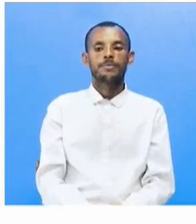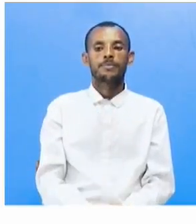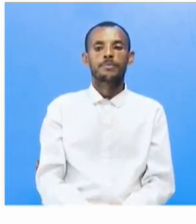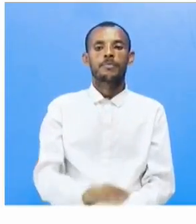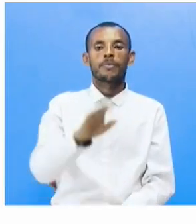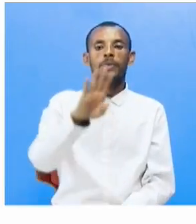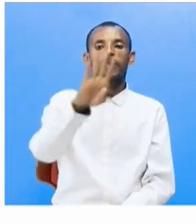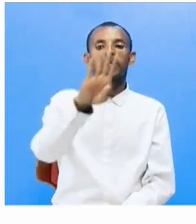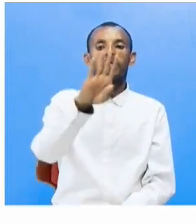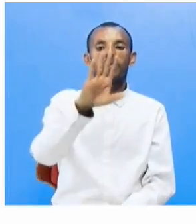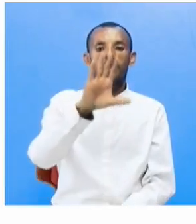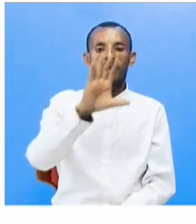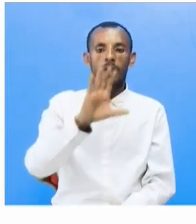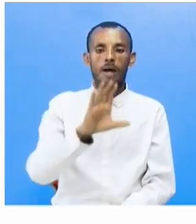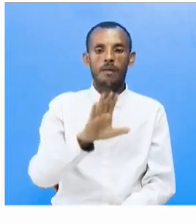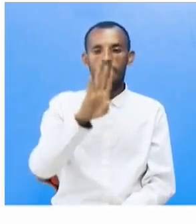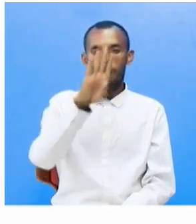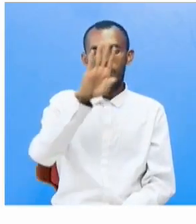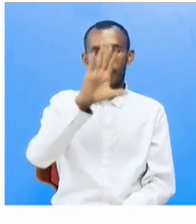400 eggs.